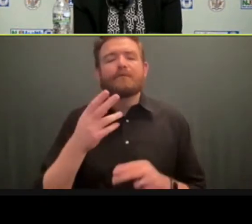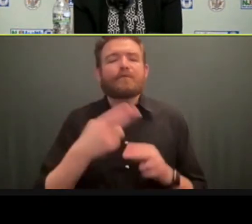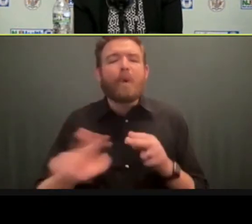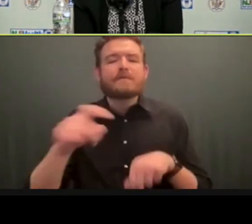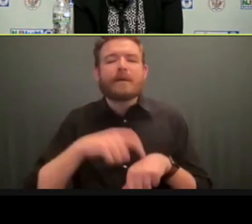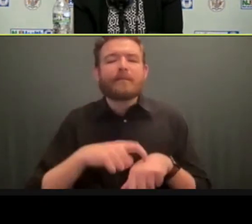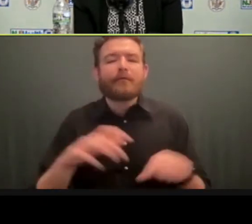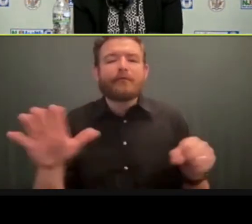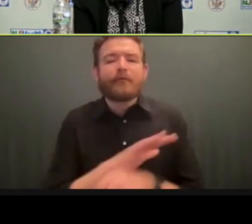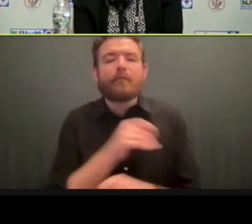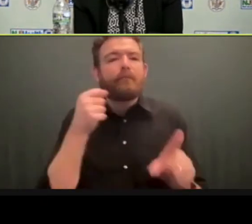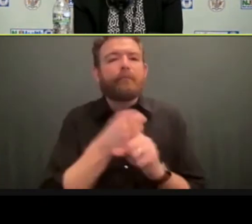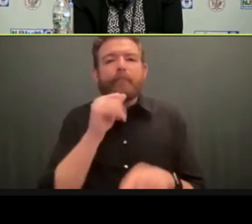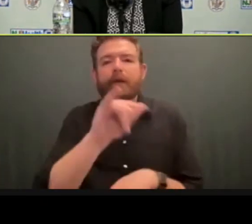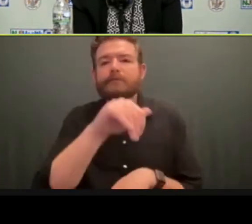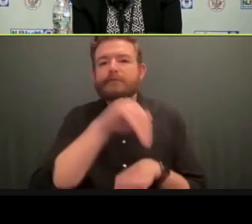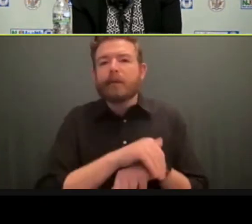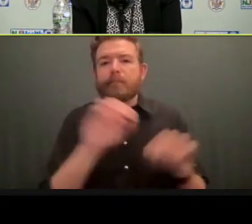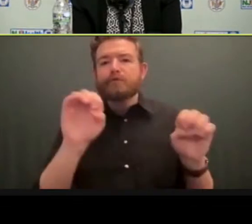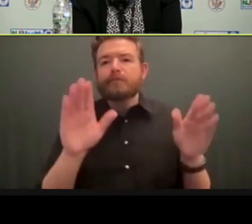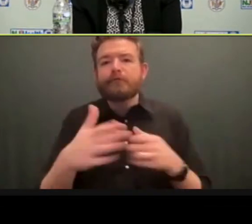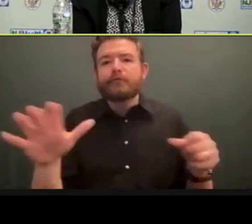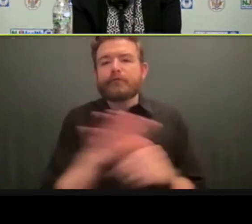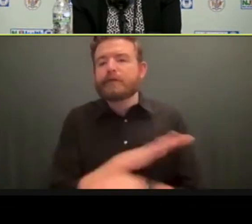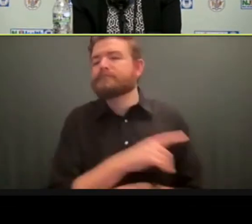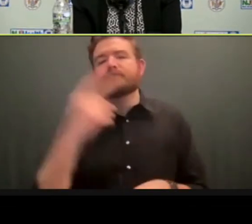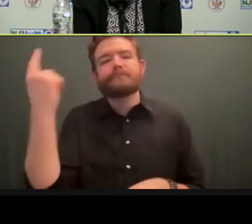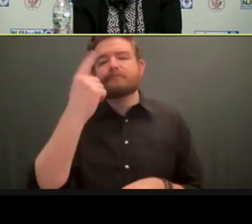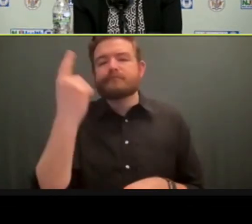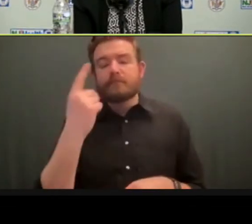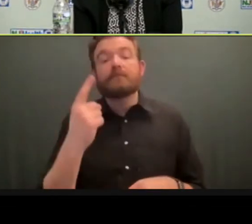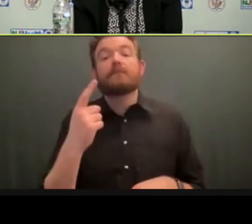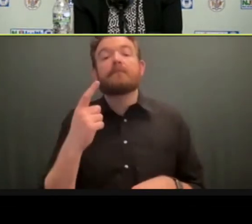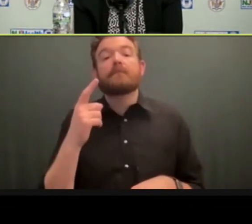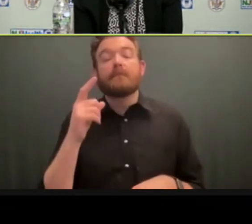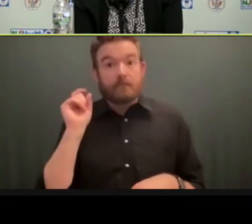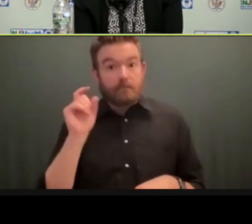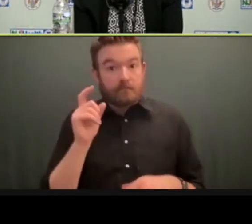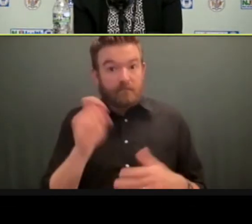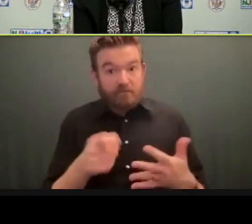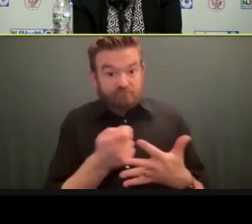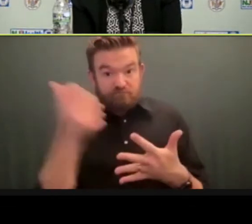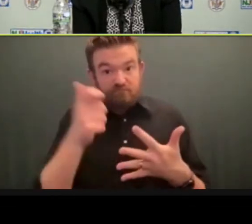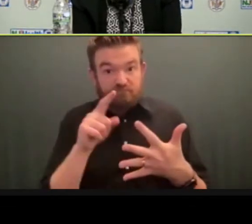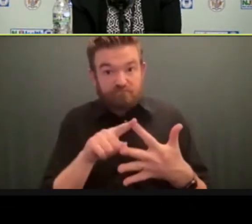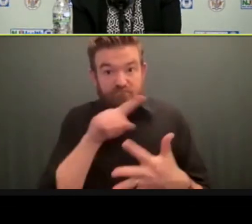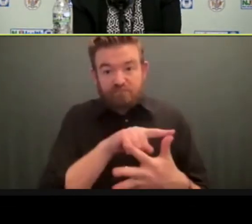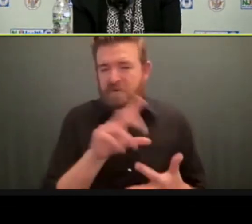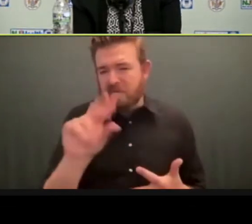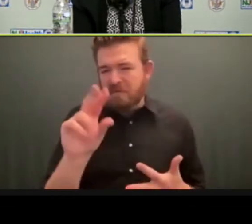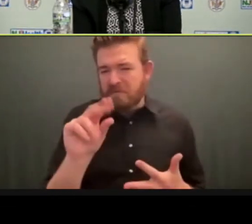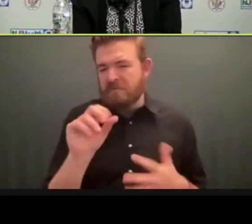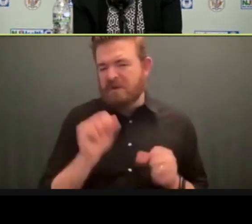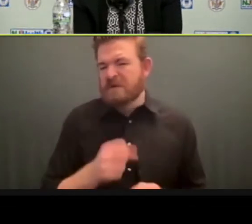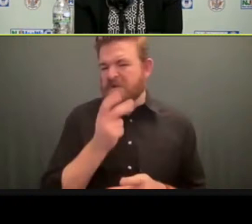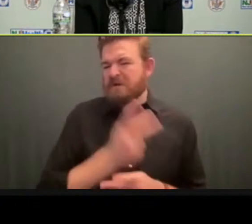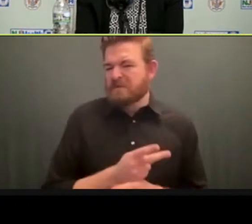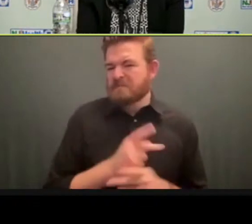the hospital. But all of the hospitals are evaluating. They have pretty rigorous evaluation